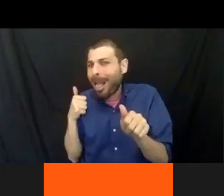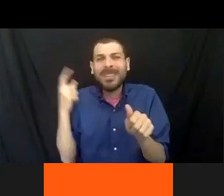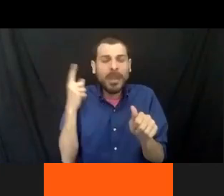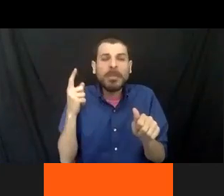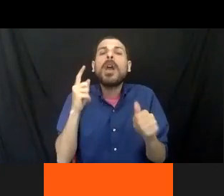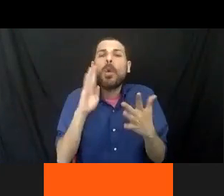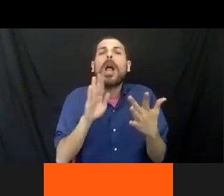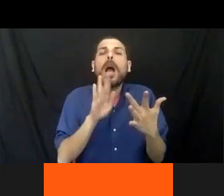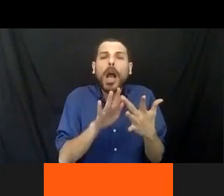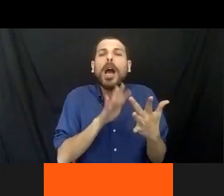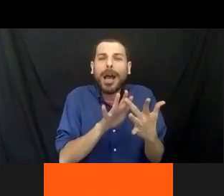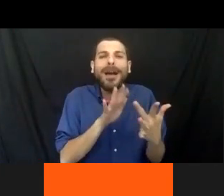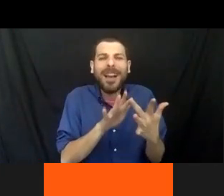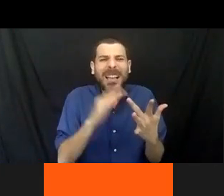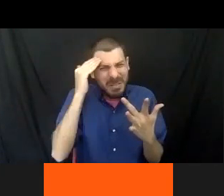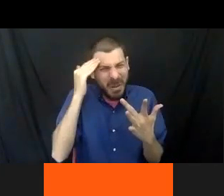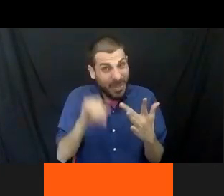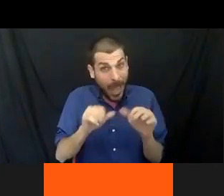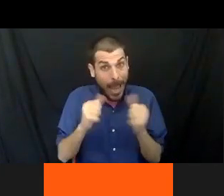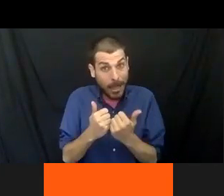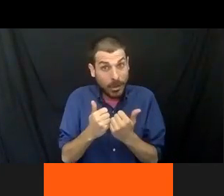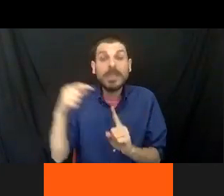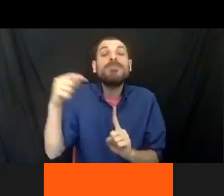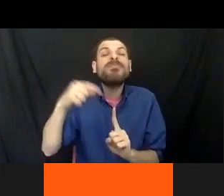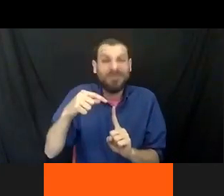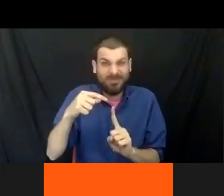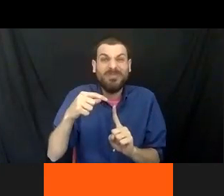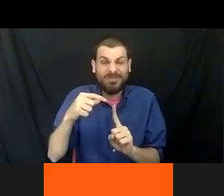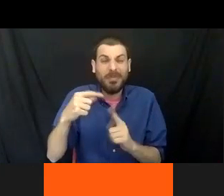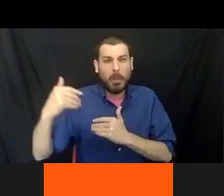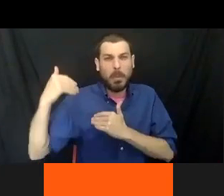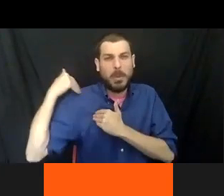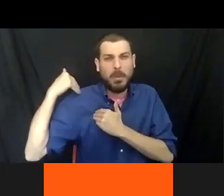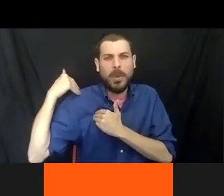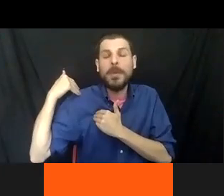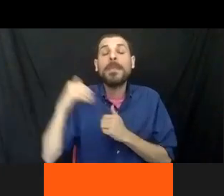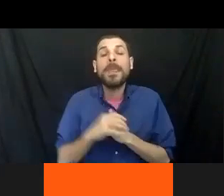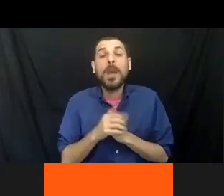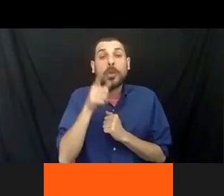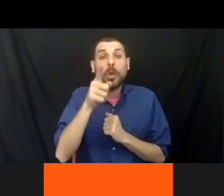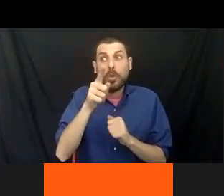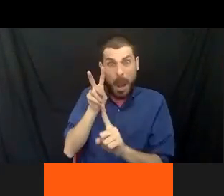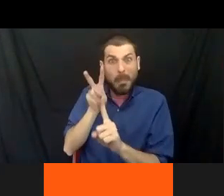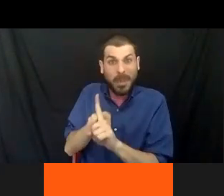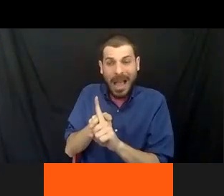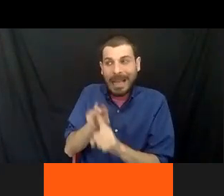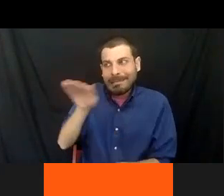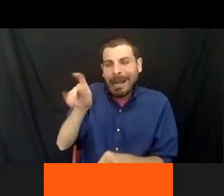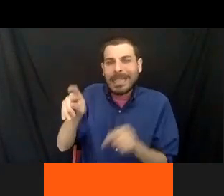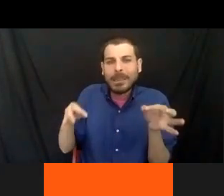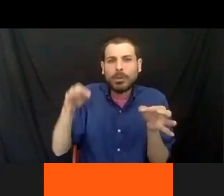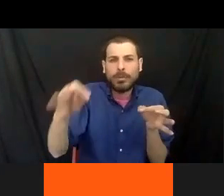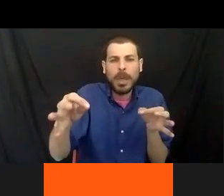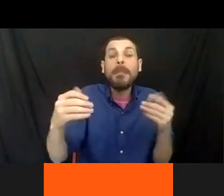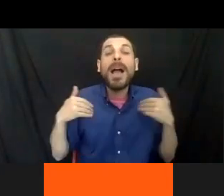in a bit more detail a bit later about what you can say to your loan servicer if you do call your